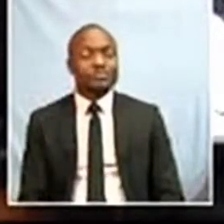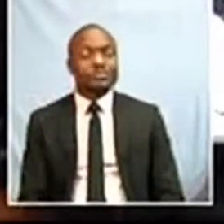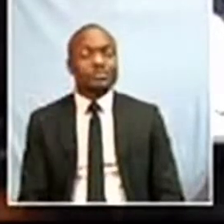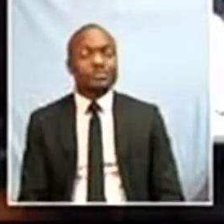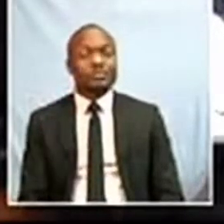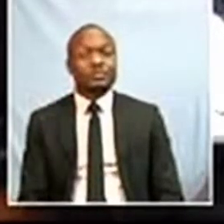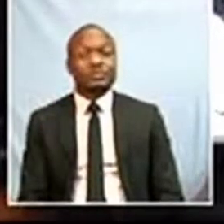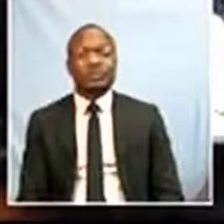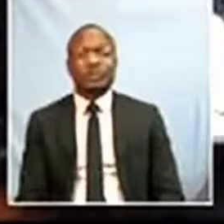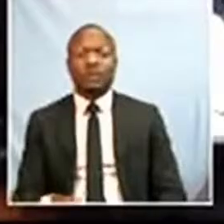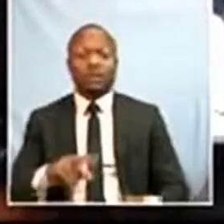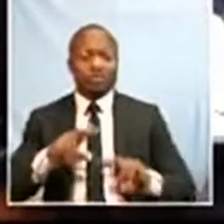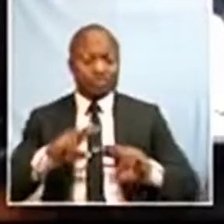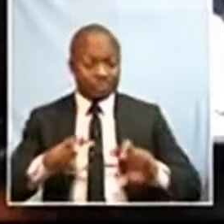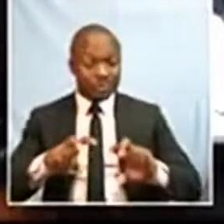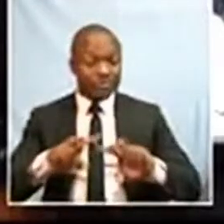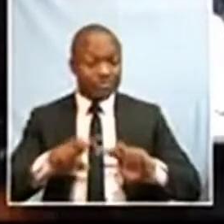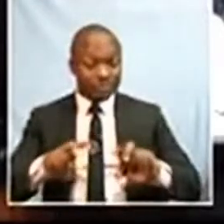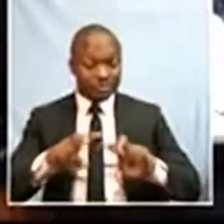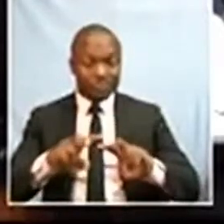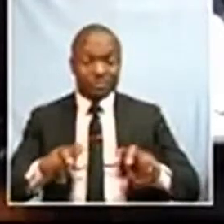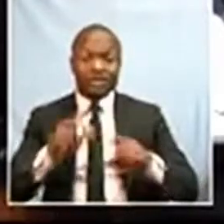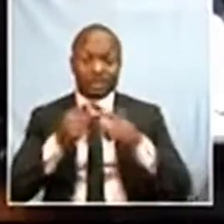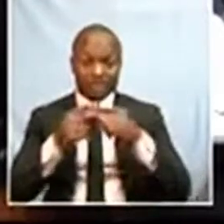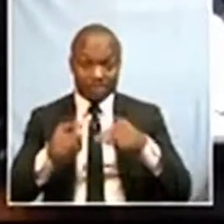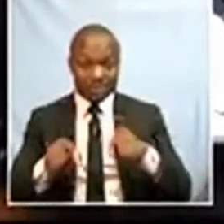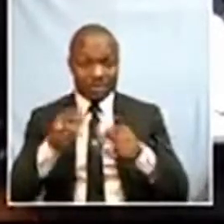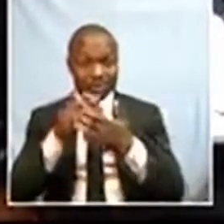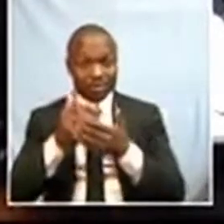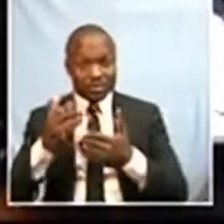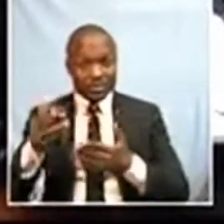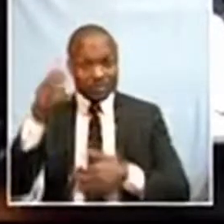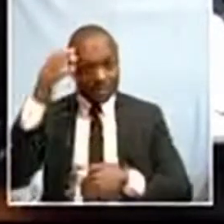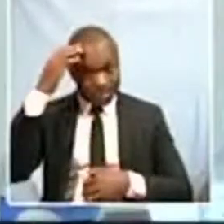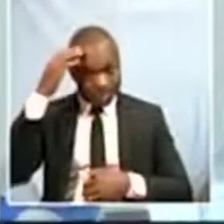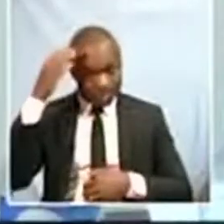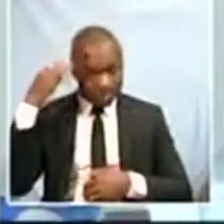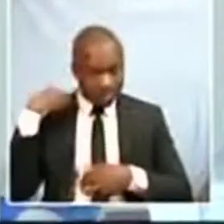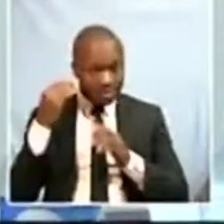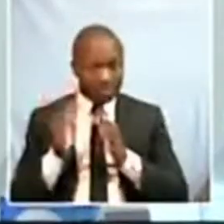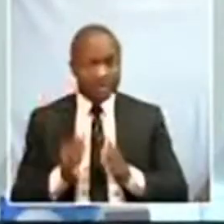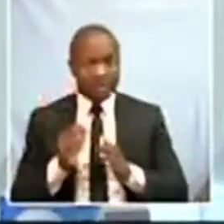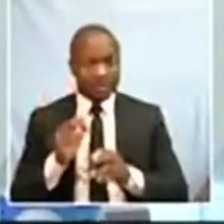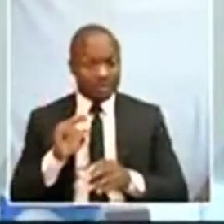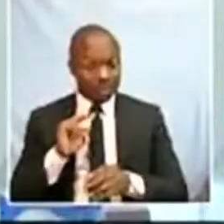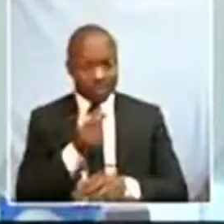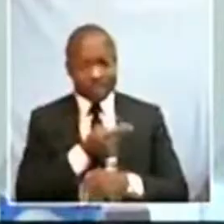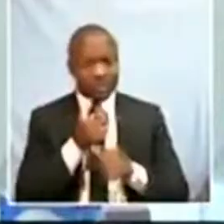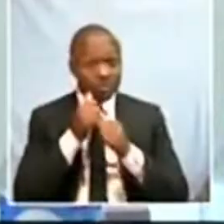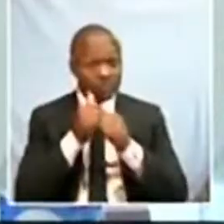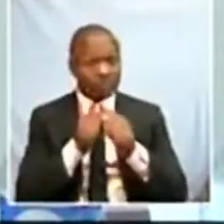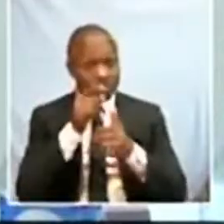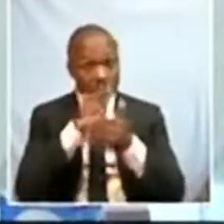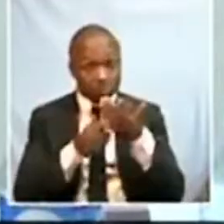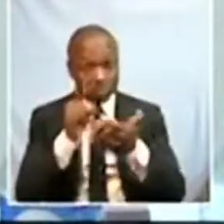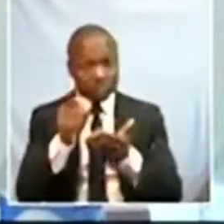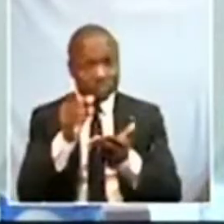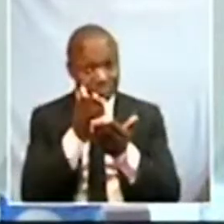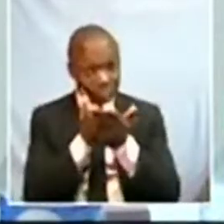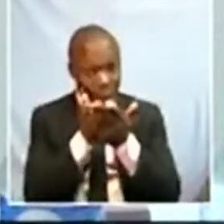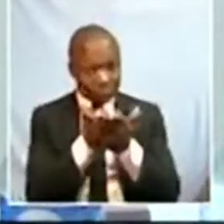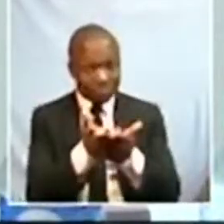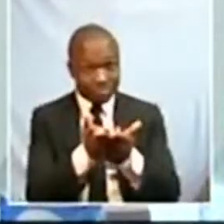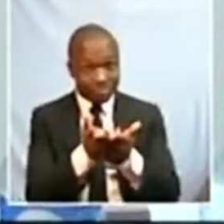due diligence was done by the procurement officer. We follow what you submit.